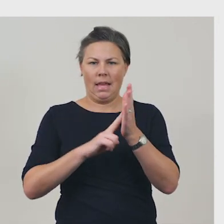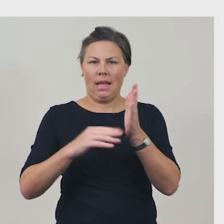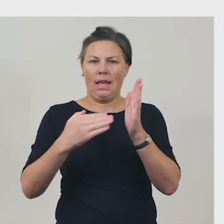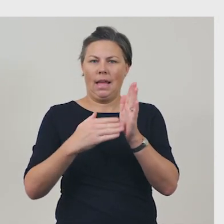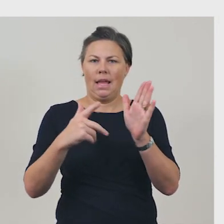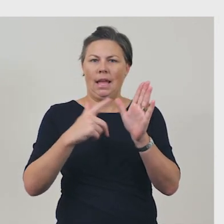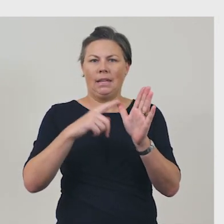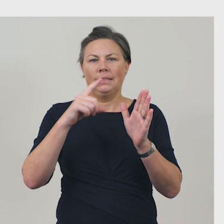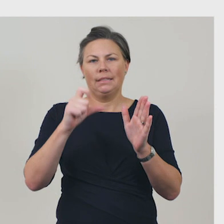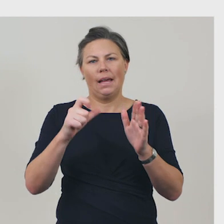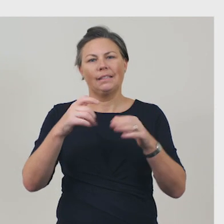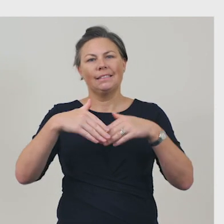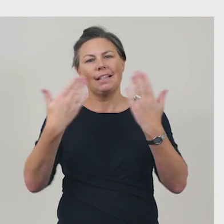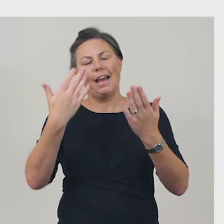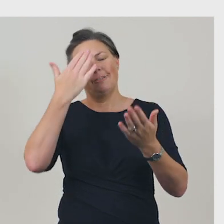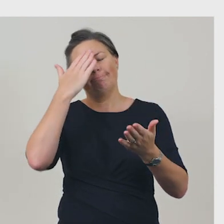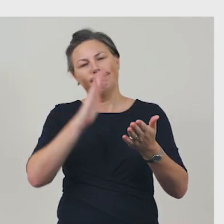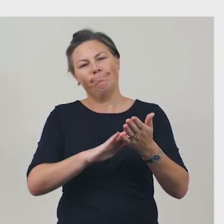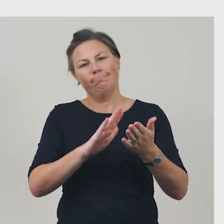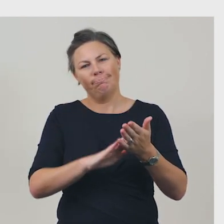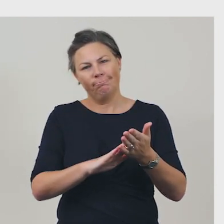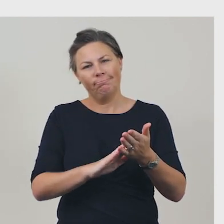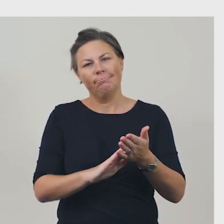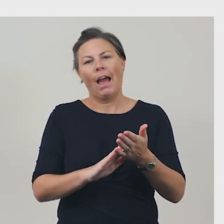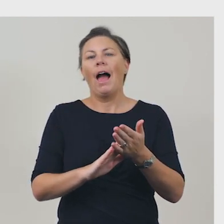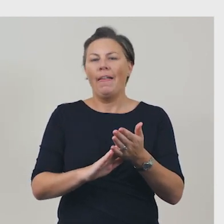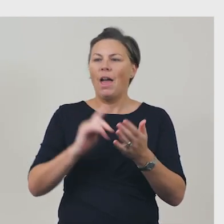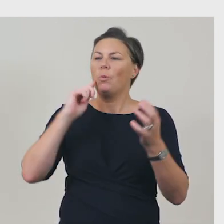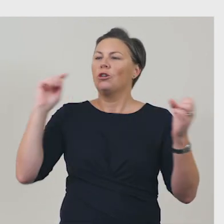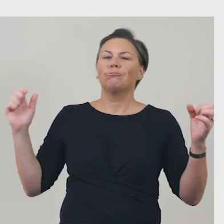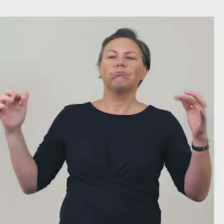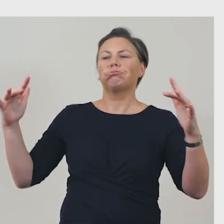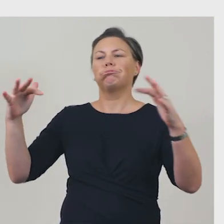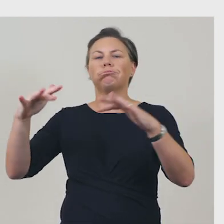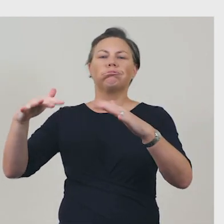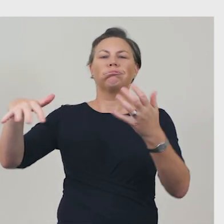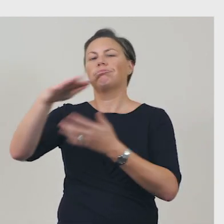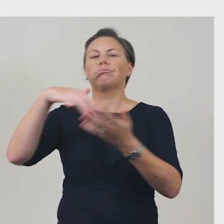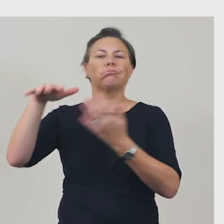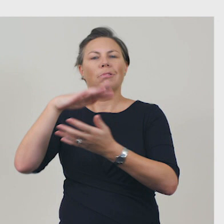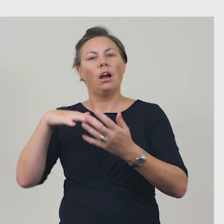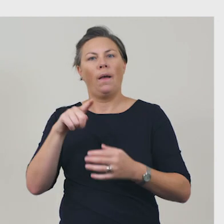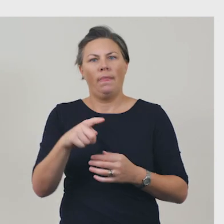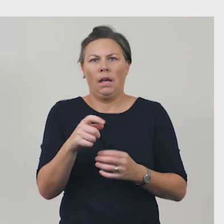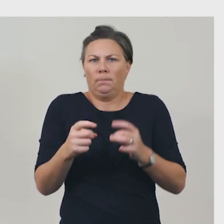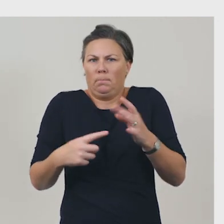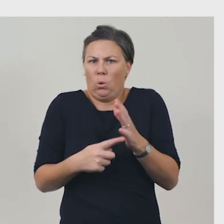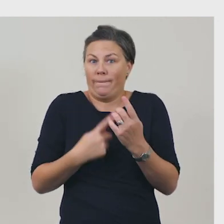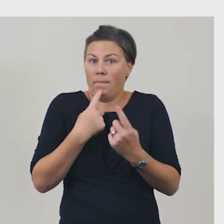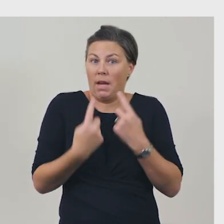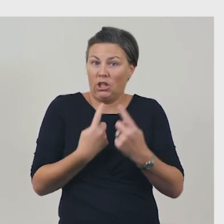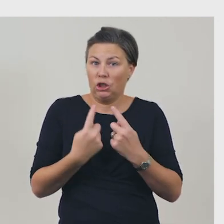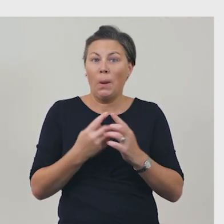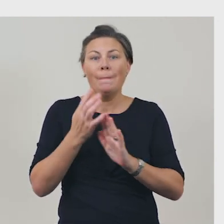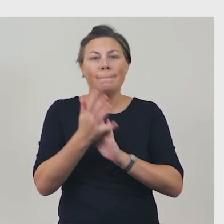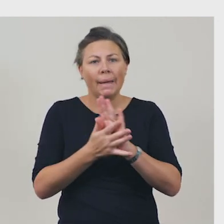and gathering at the community hall after. This provides useful information because it lets the audience know commemorating